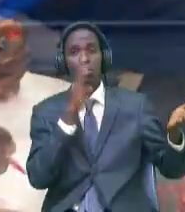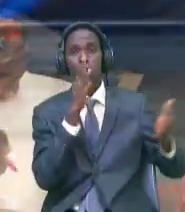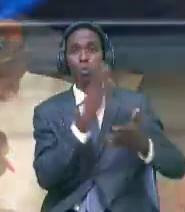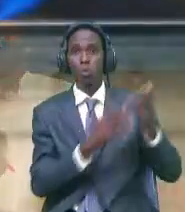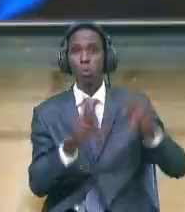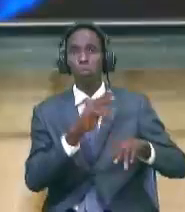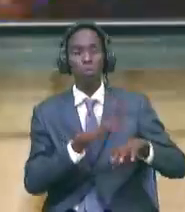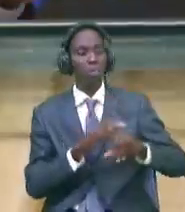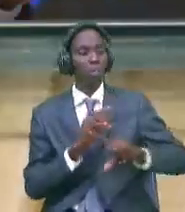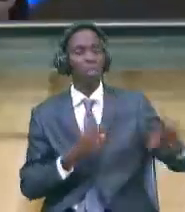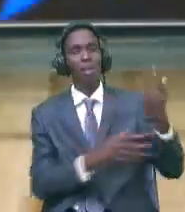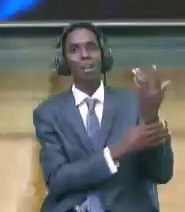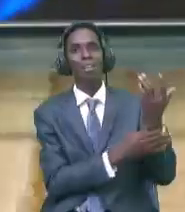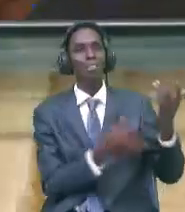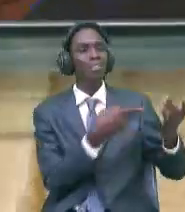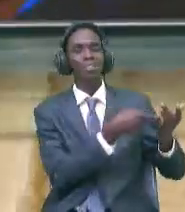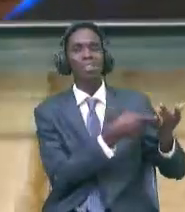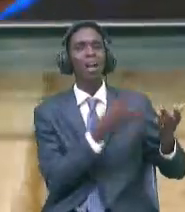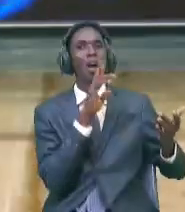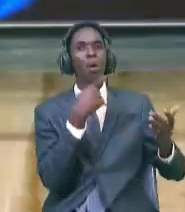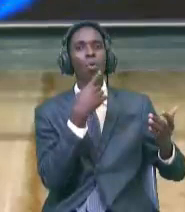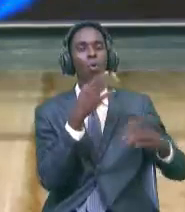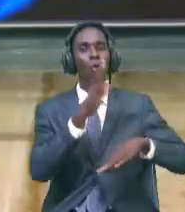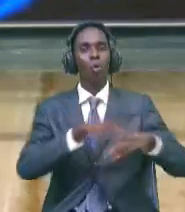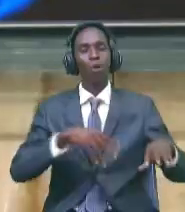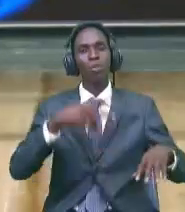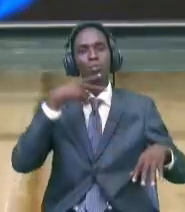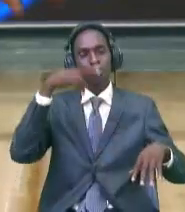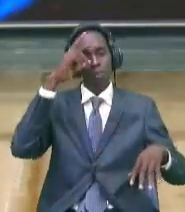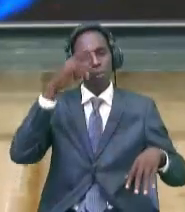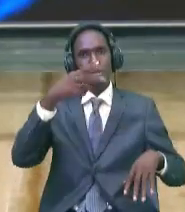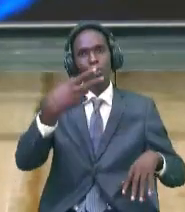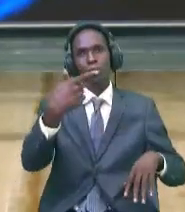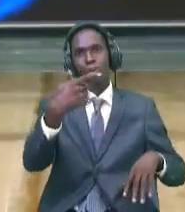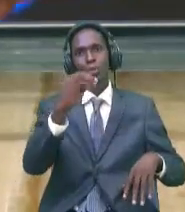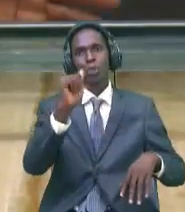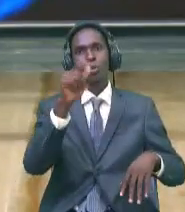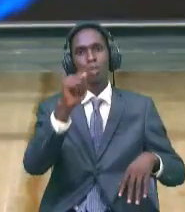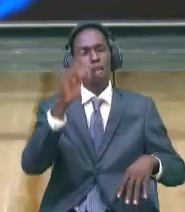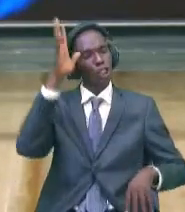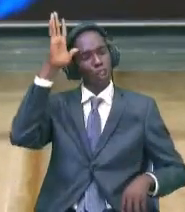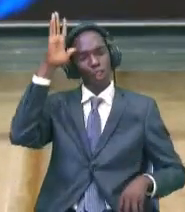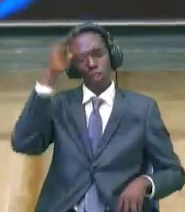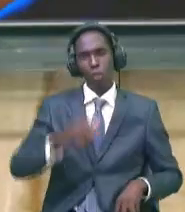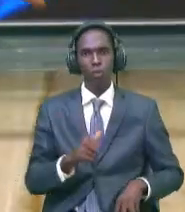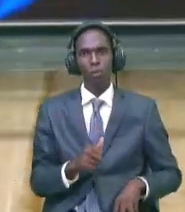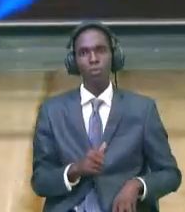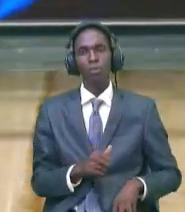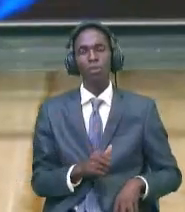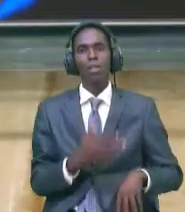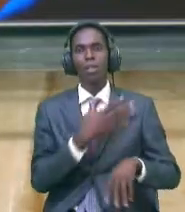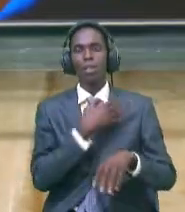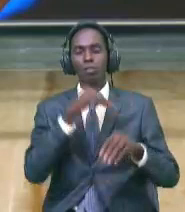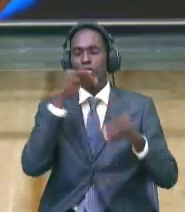The scripture refers to them as goats. They're stubborn, they're willful, they're rebellious, and they are not